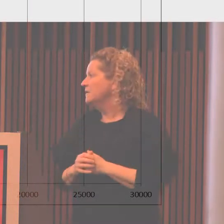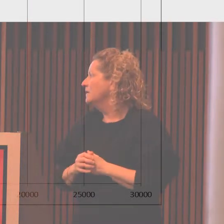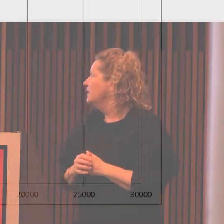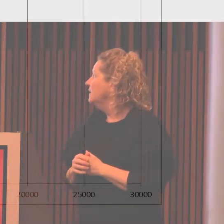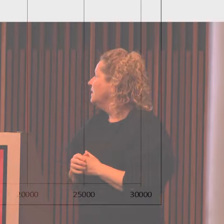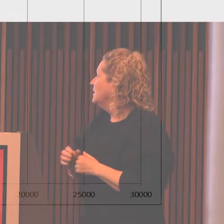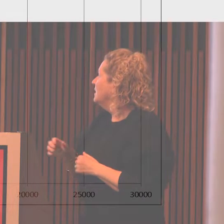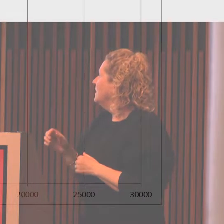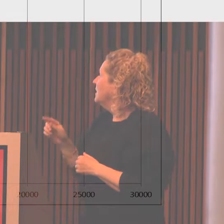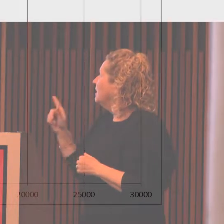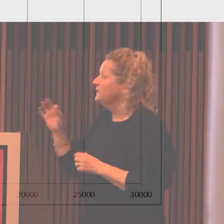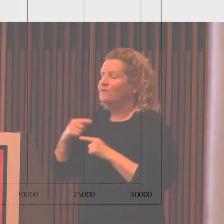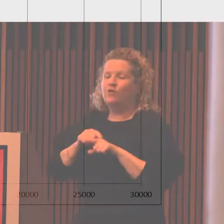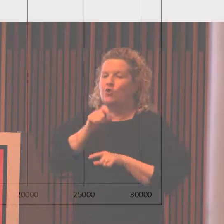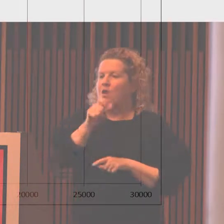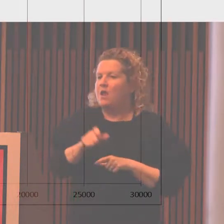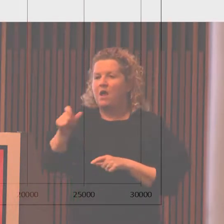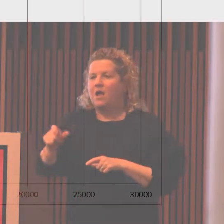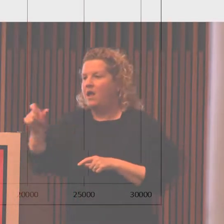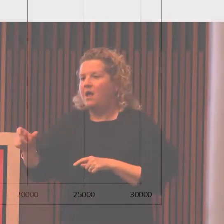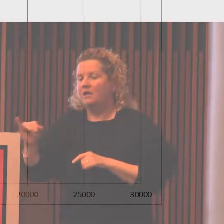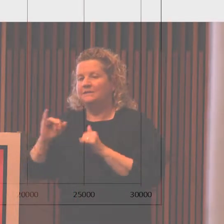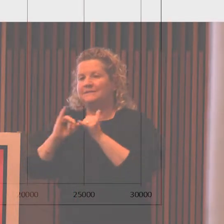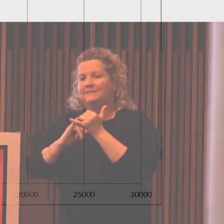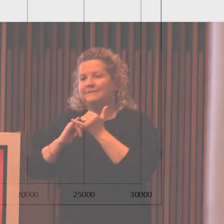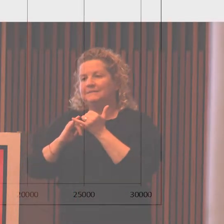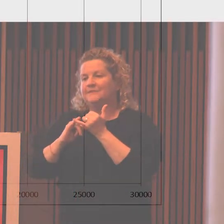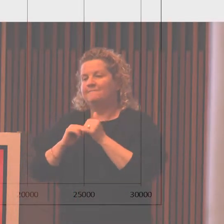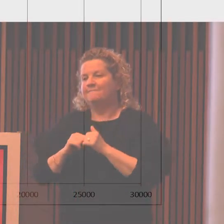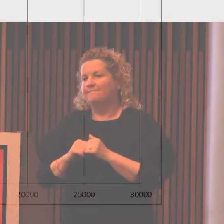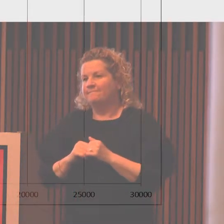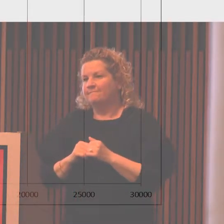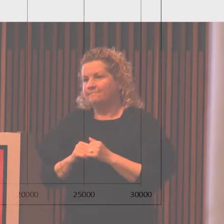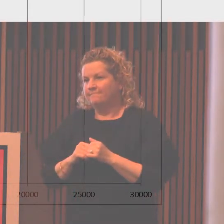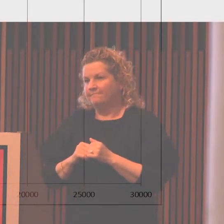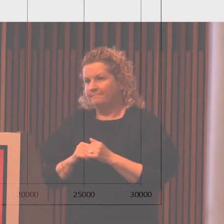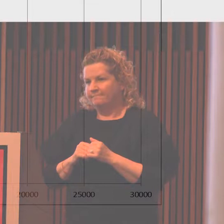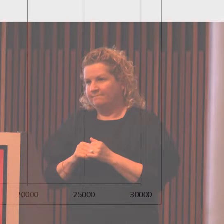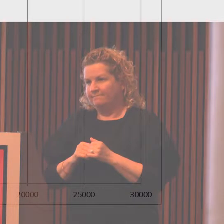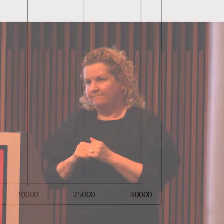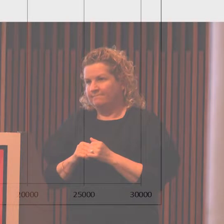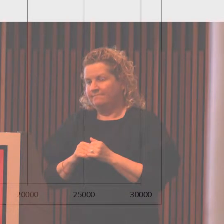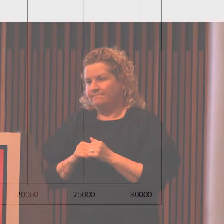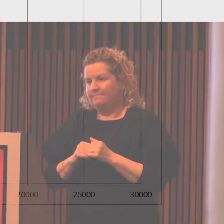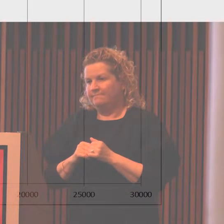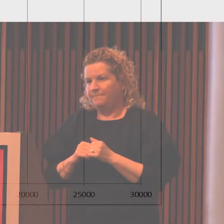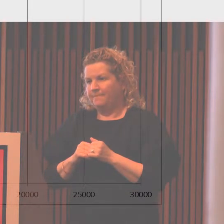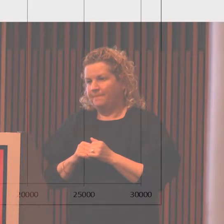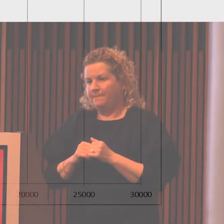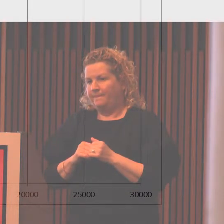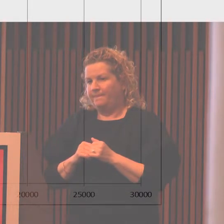isn't the data by clients, it's by number of sessions, which is the number of issues that people work